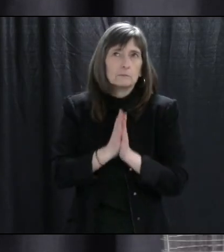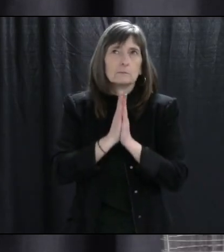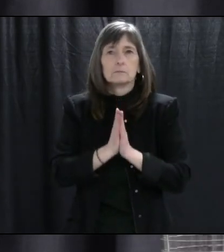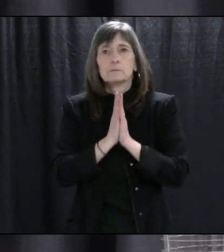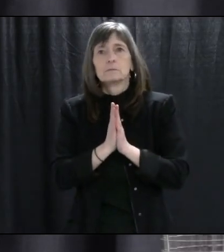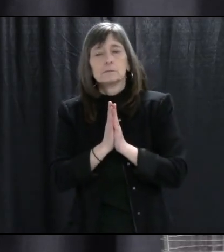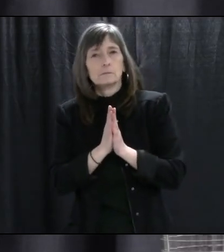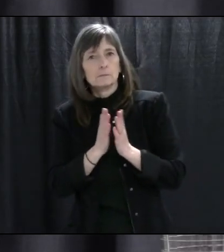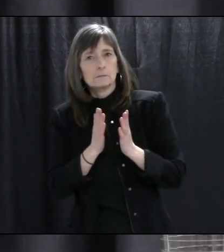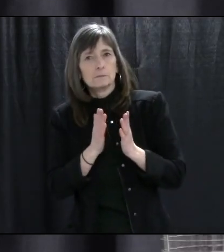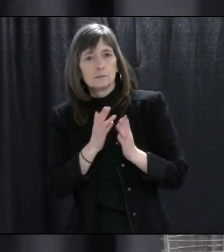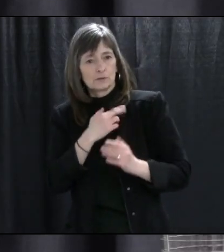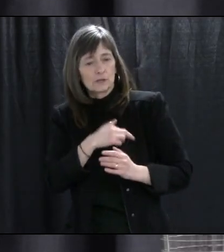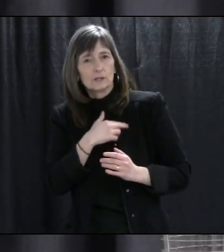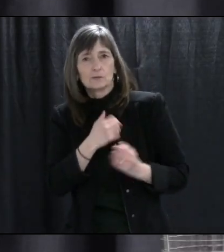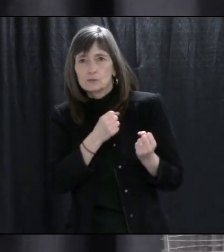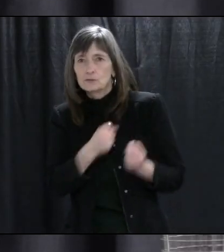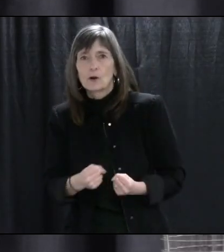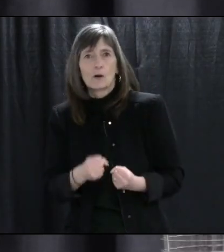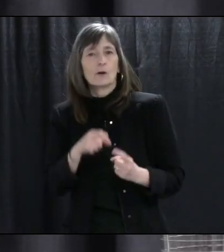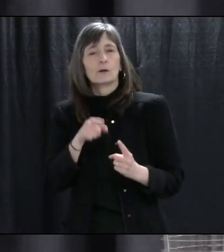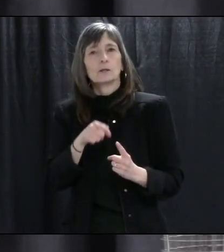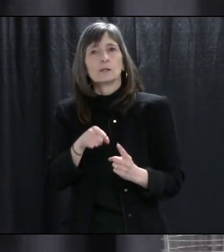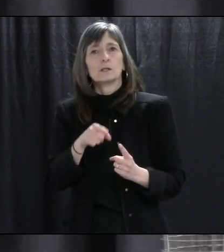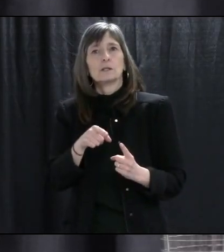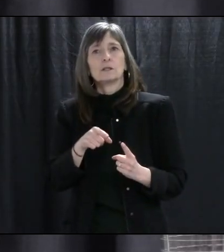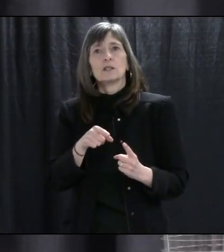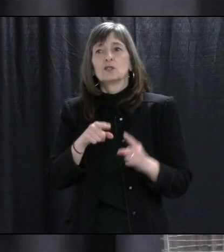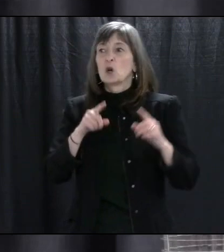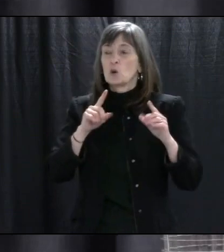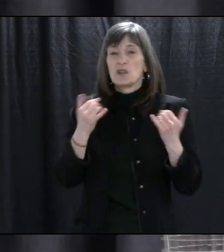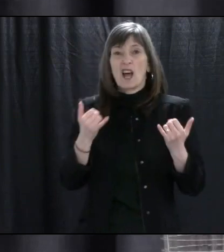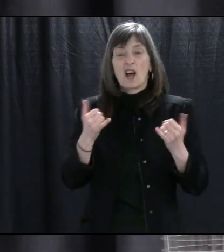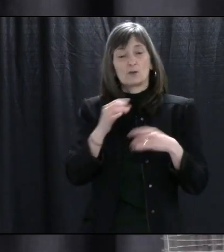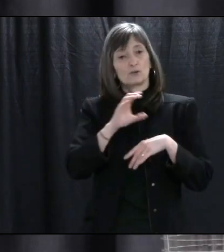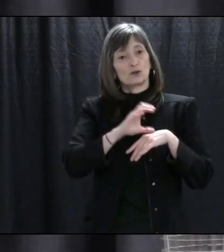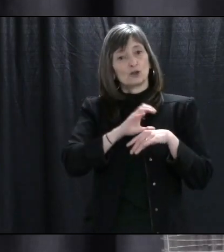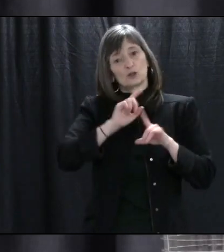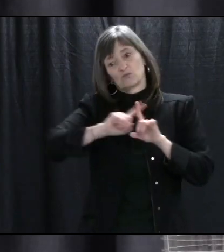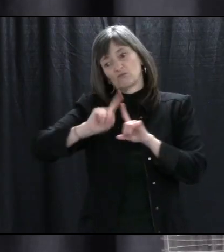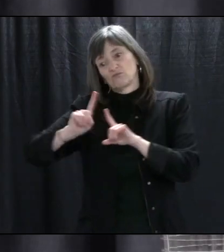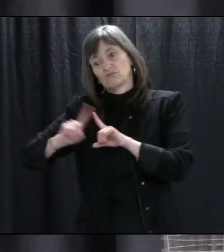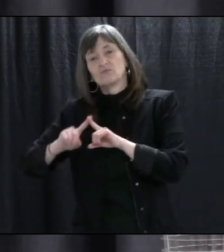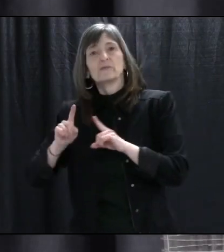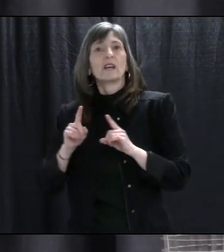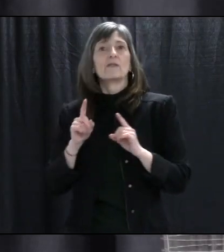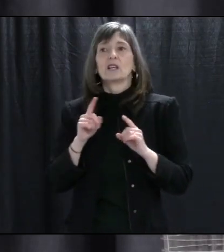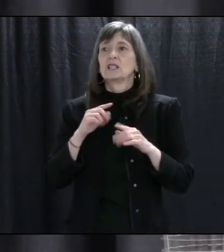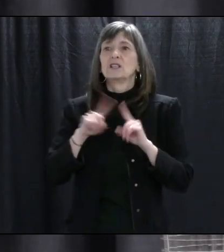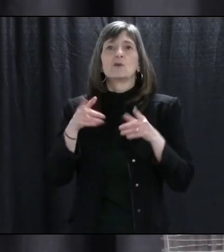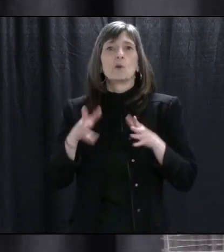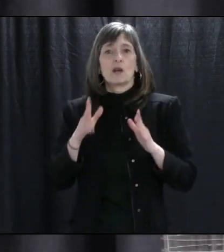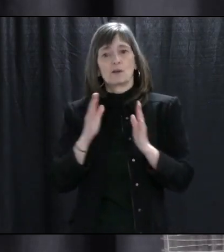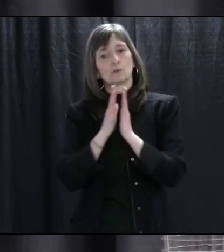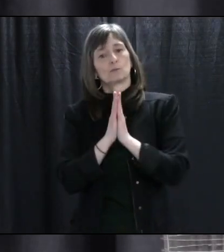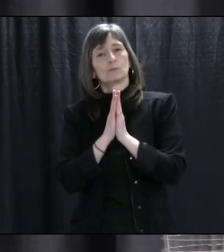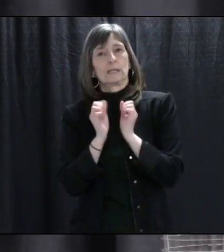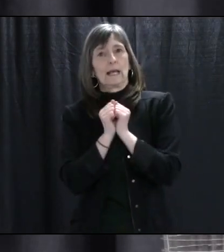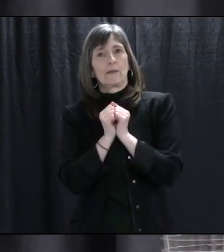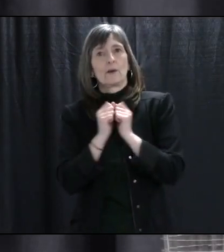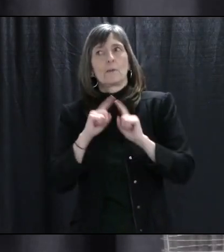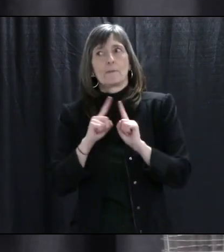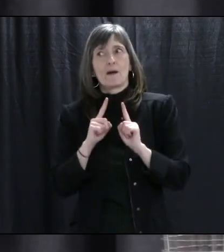The faith community has come together and provided a whole variety of options now where you can worship together, but do